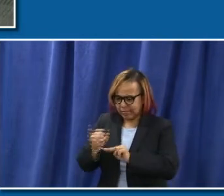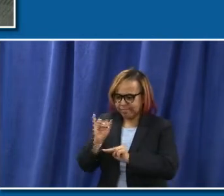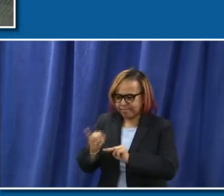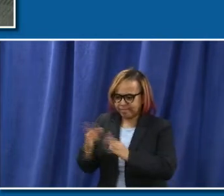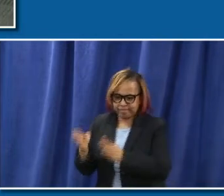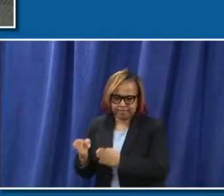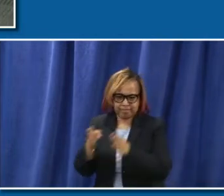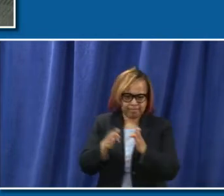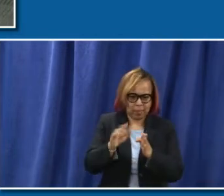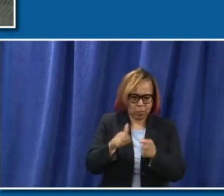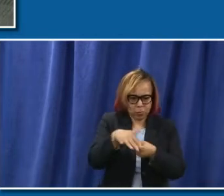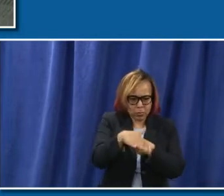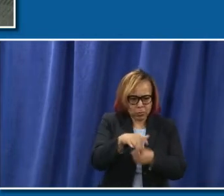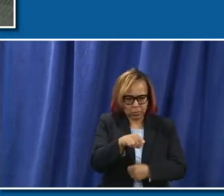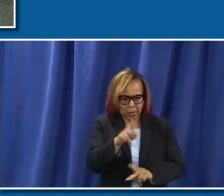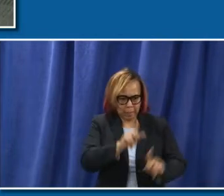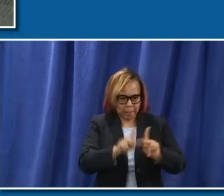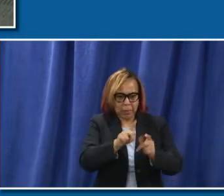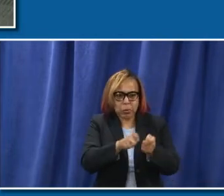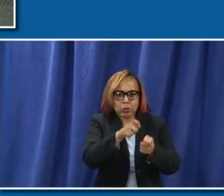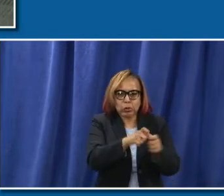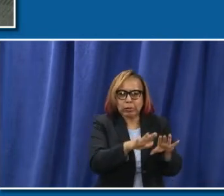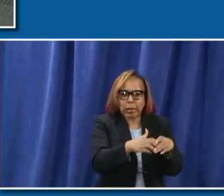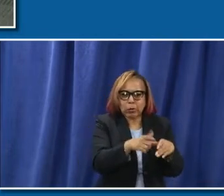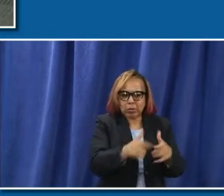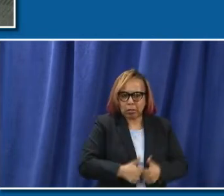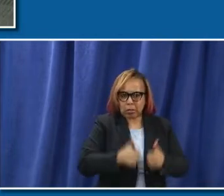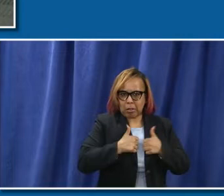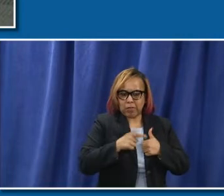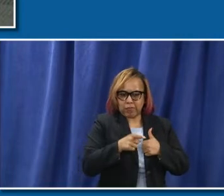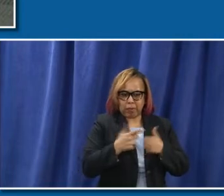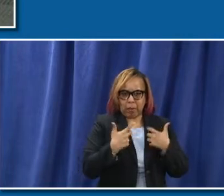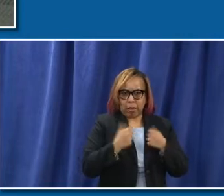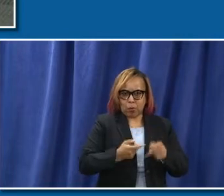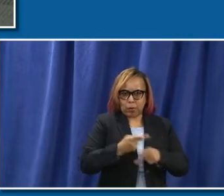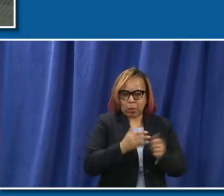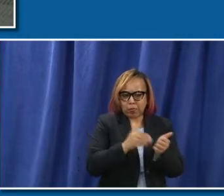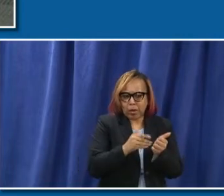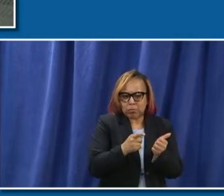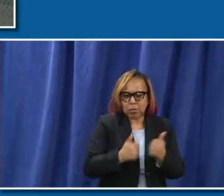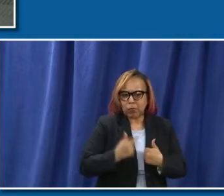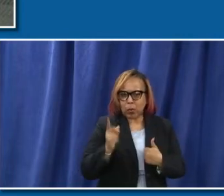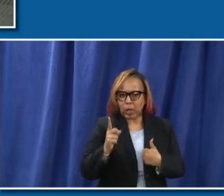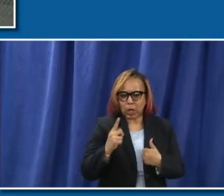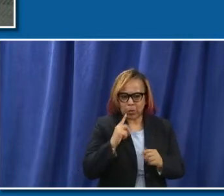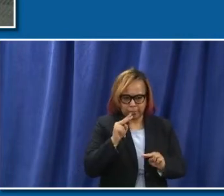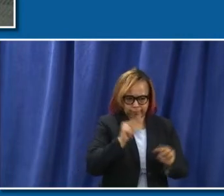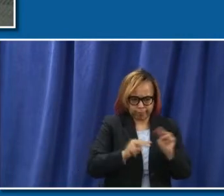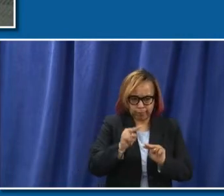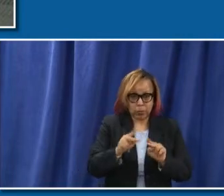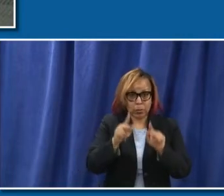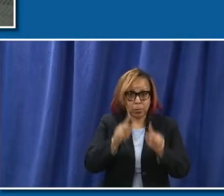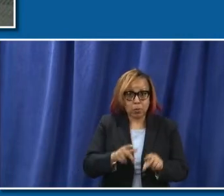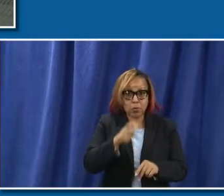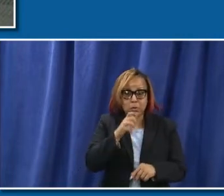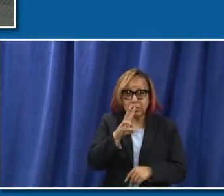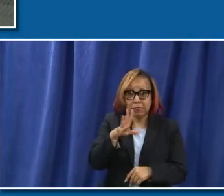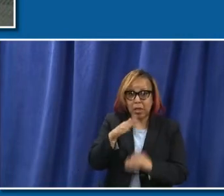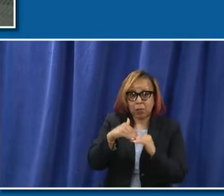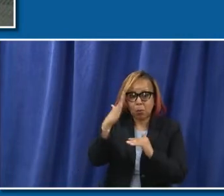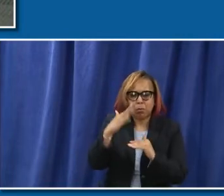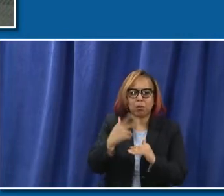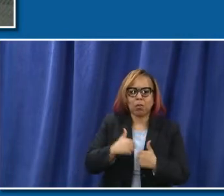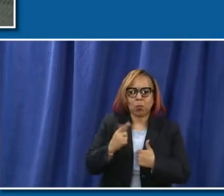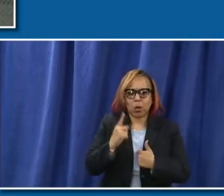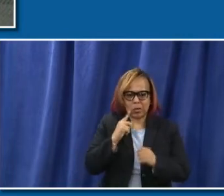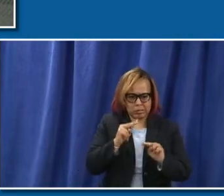zip codes where people in certain categories live. Where do our healthcare providers live? We'll look at where our persons who are 65 and older live.